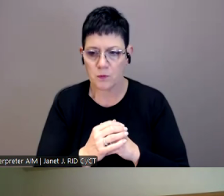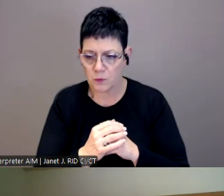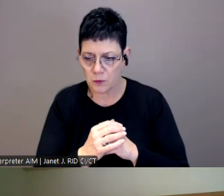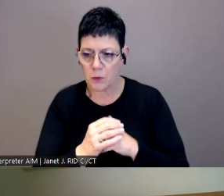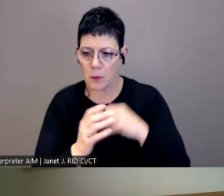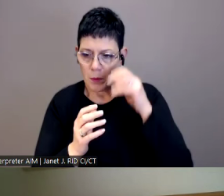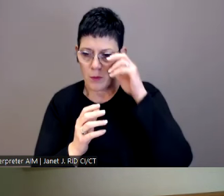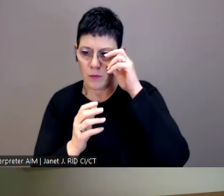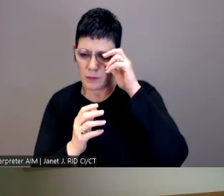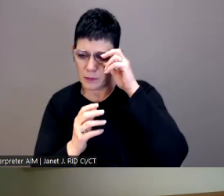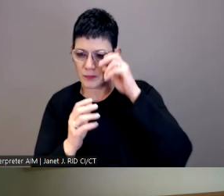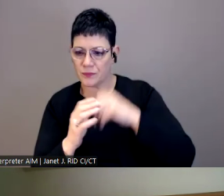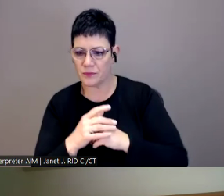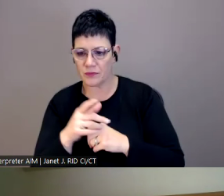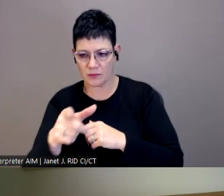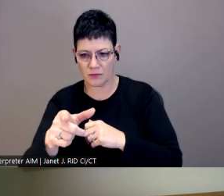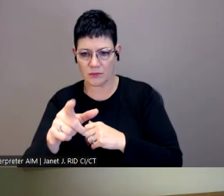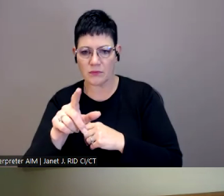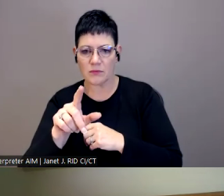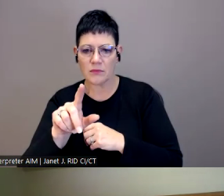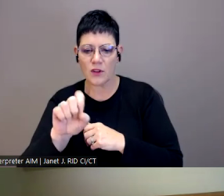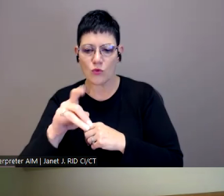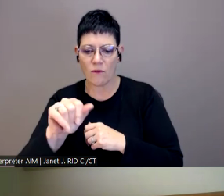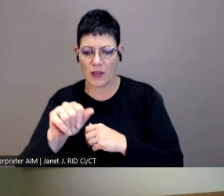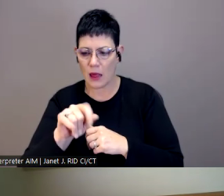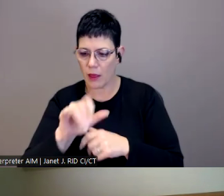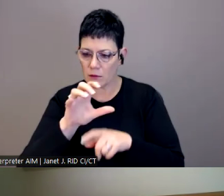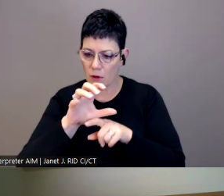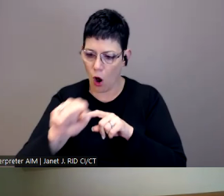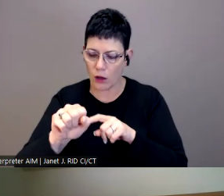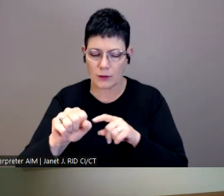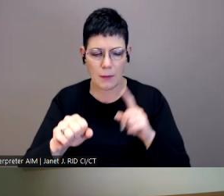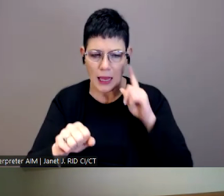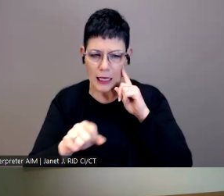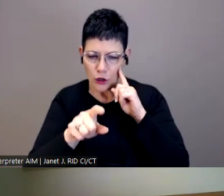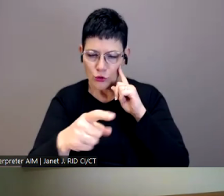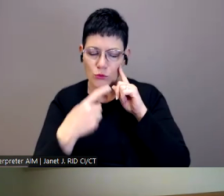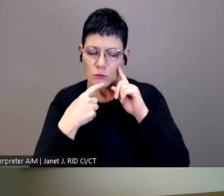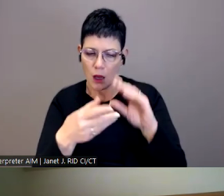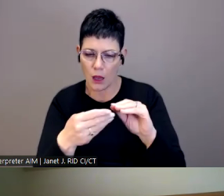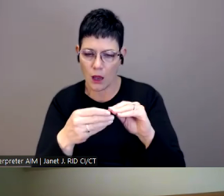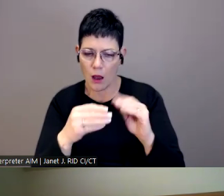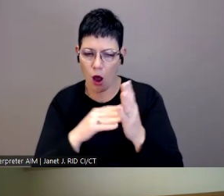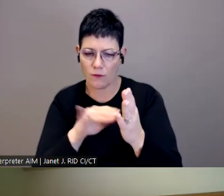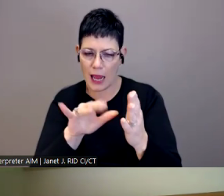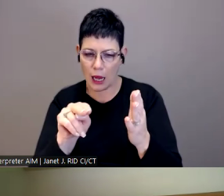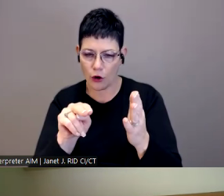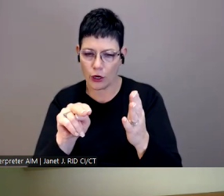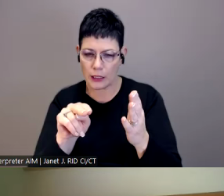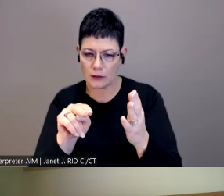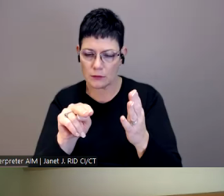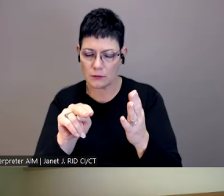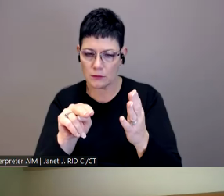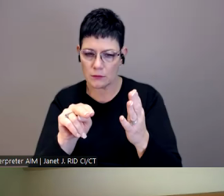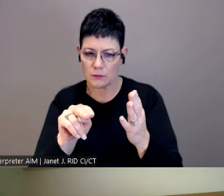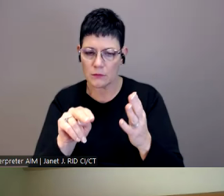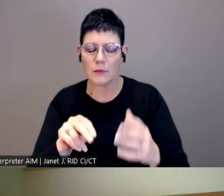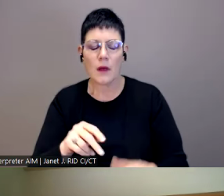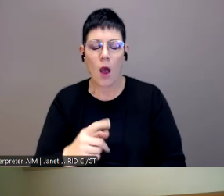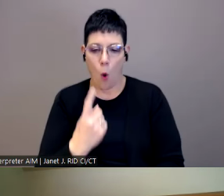No, that's awesome. And I think something I hear you say often, Aaron, that builds off of it's usually more than one